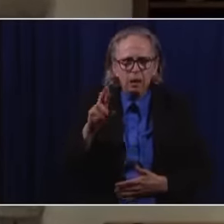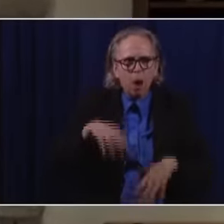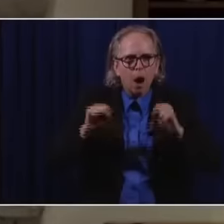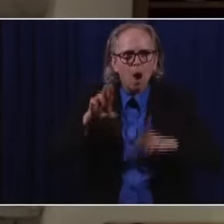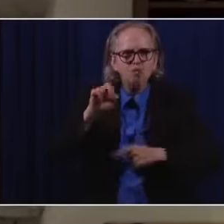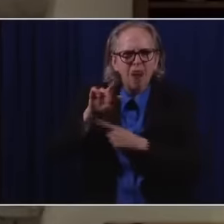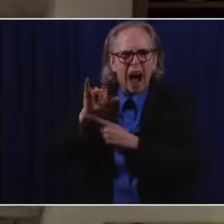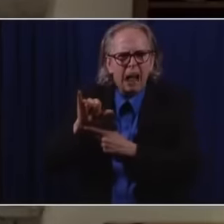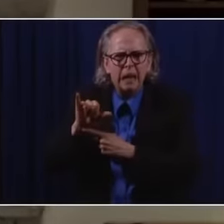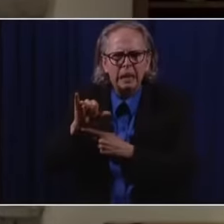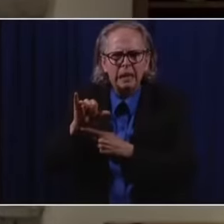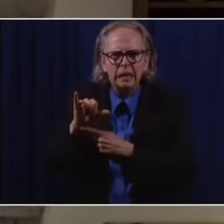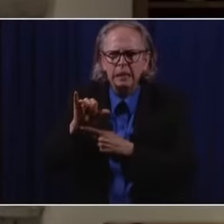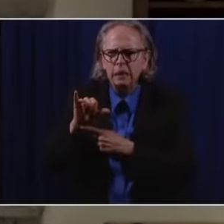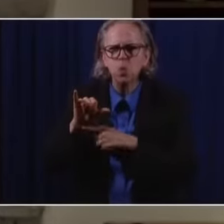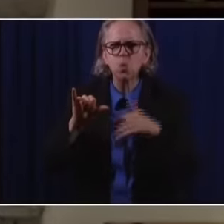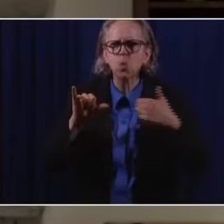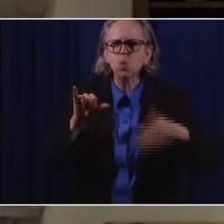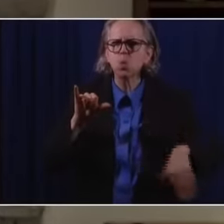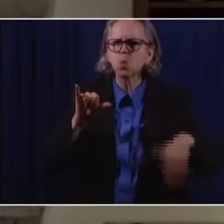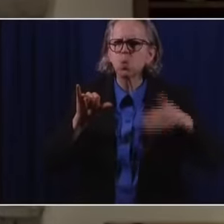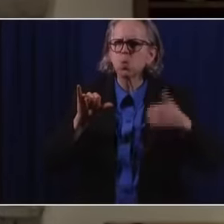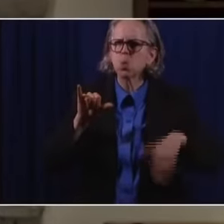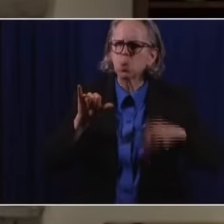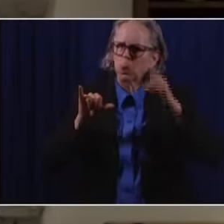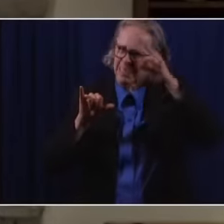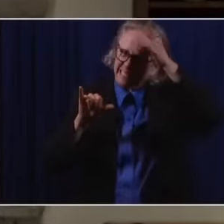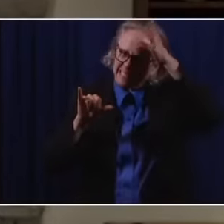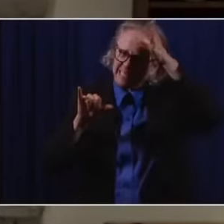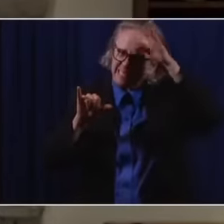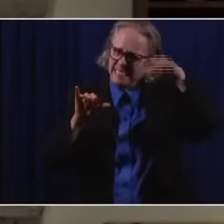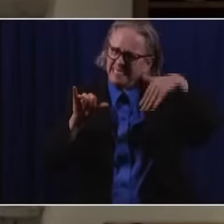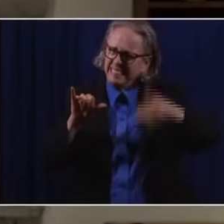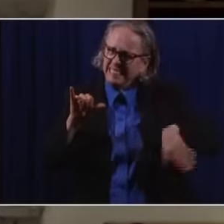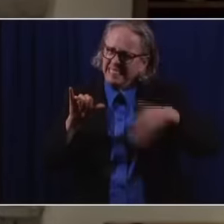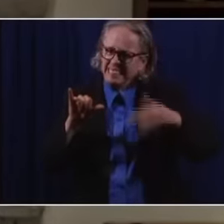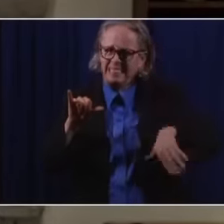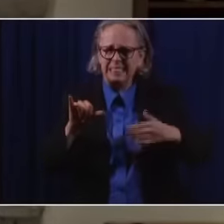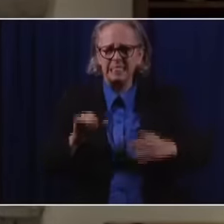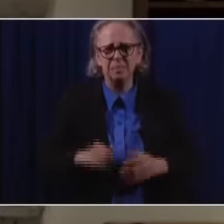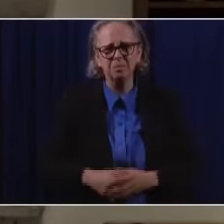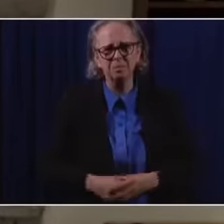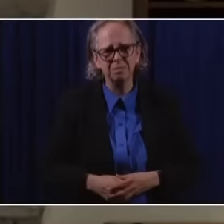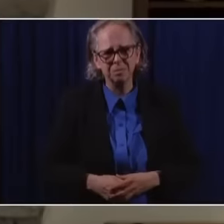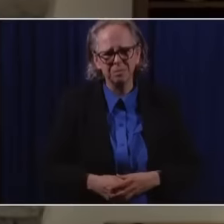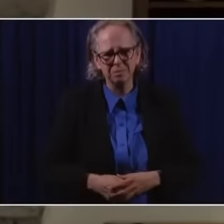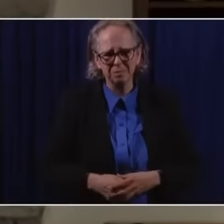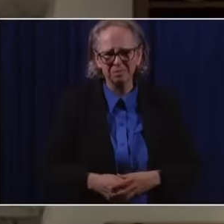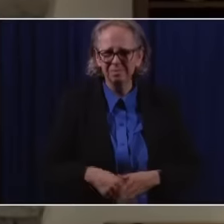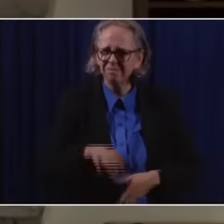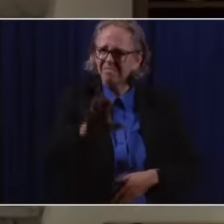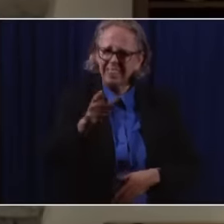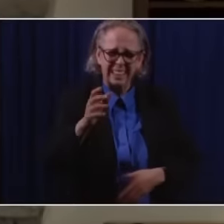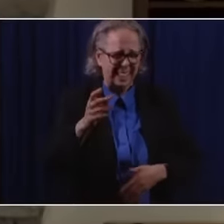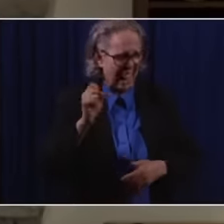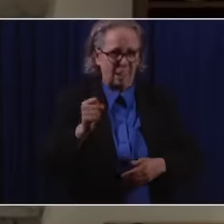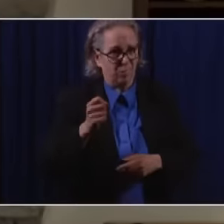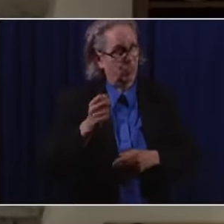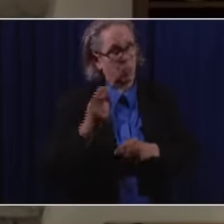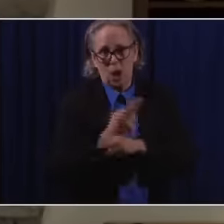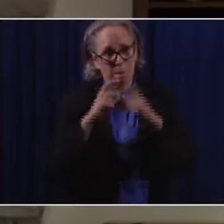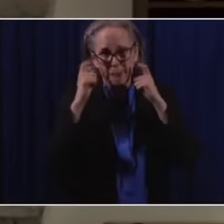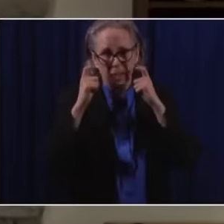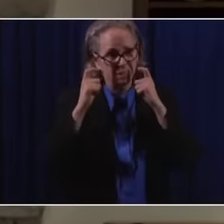from. So I would just, tell everyone they really need to wear a mask if they go to this event. They need to keep some